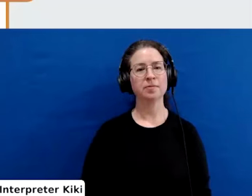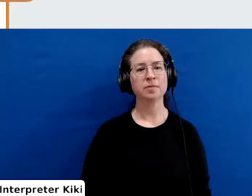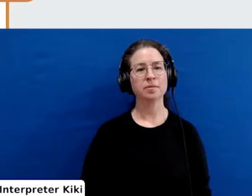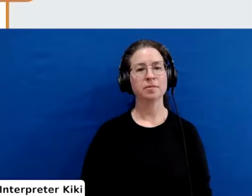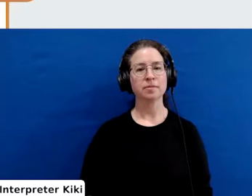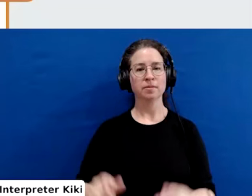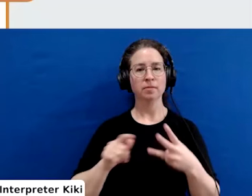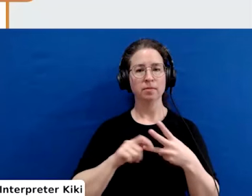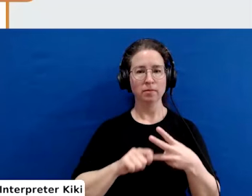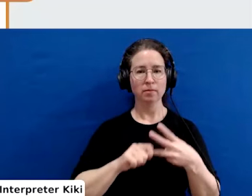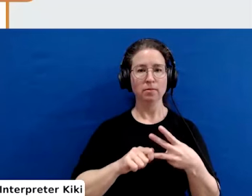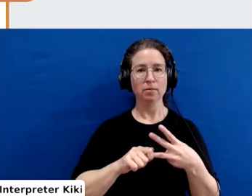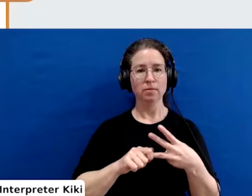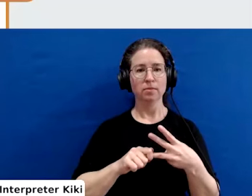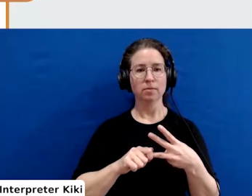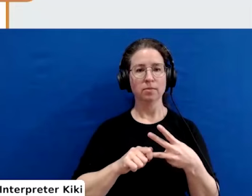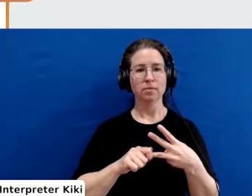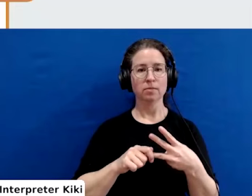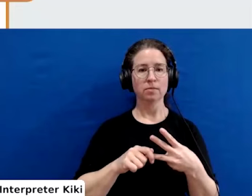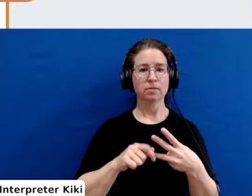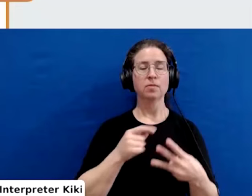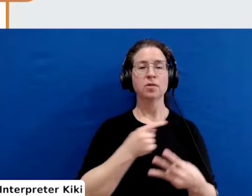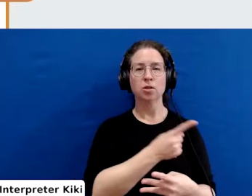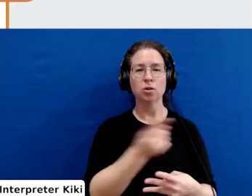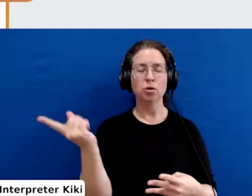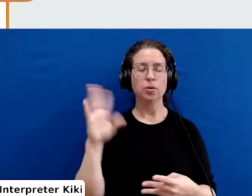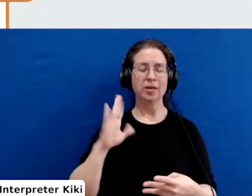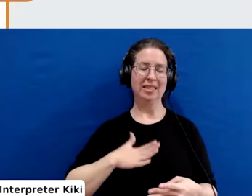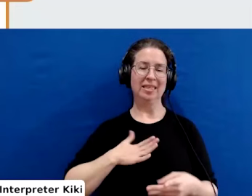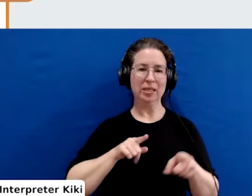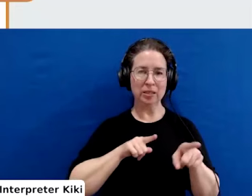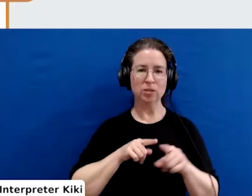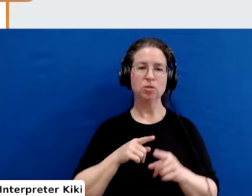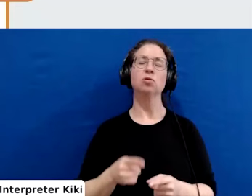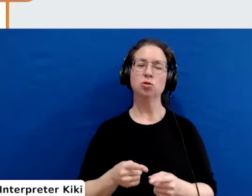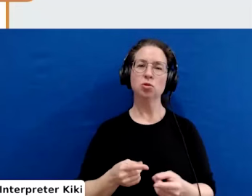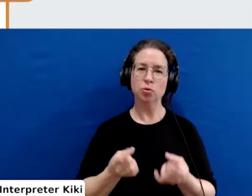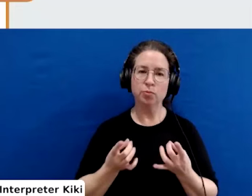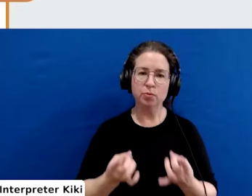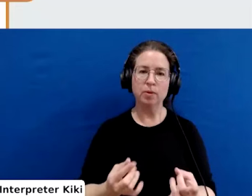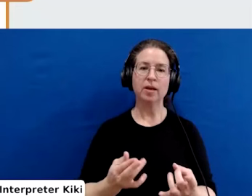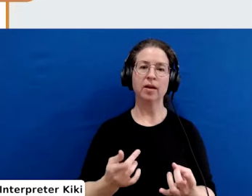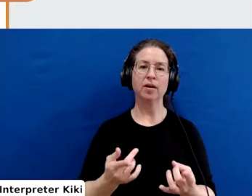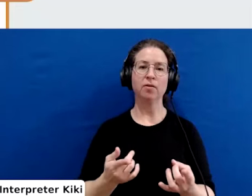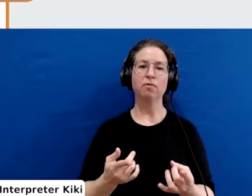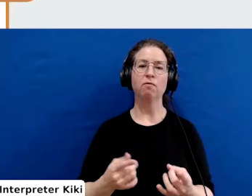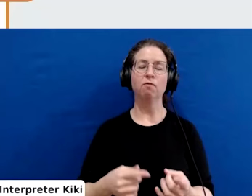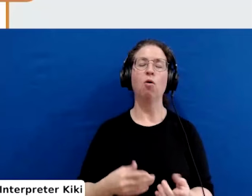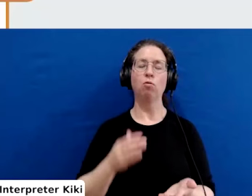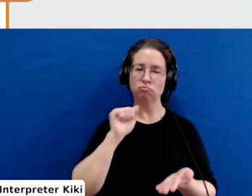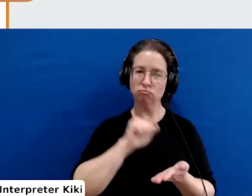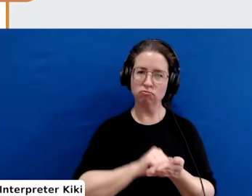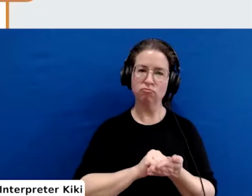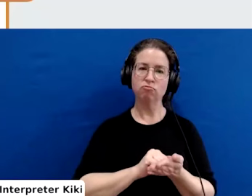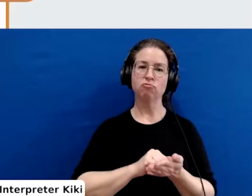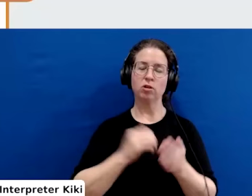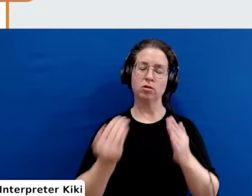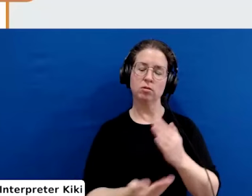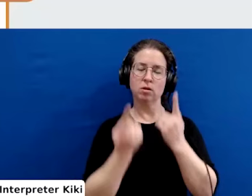The last key criteria is you must be planning to undertake an eligible undergraduate STEM degree commencing